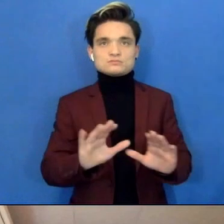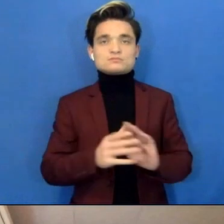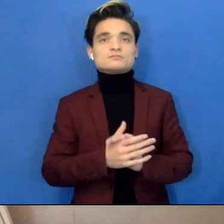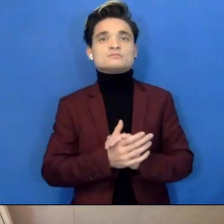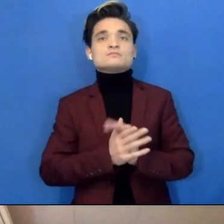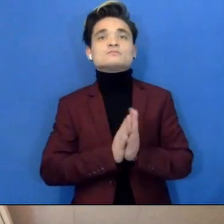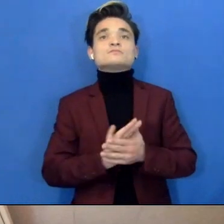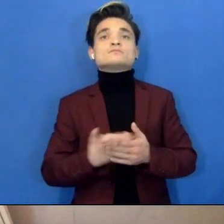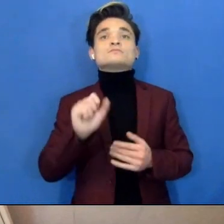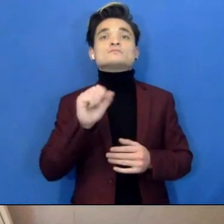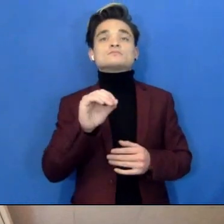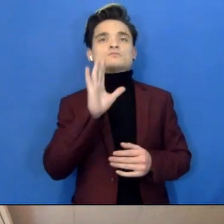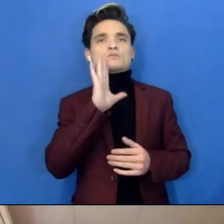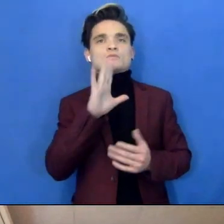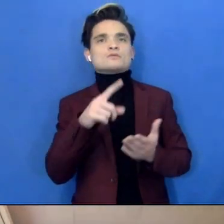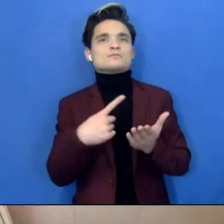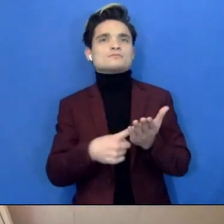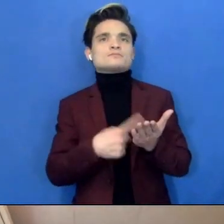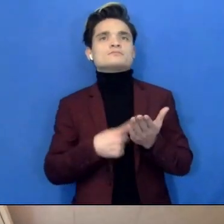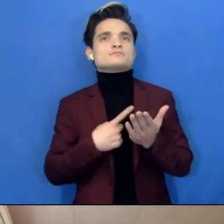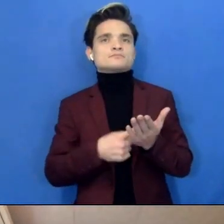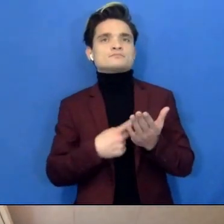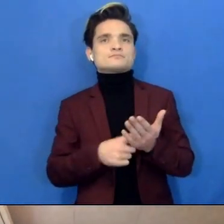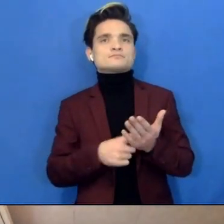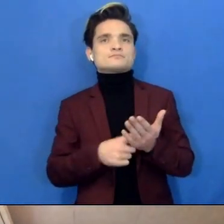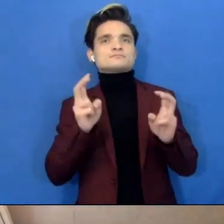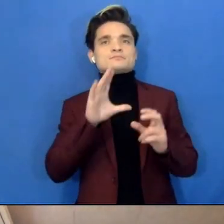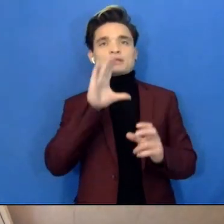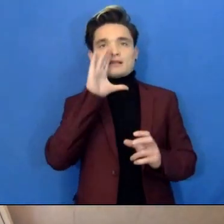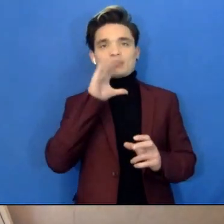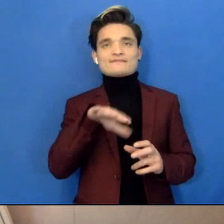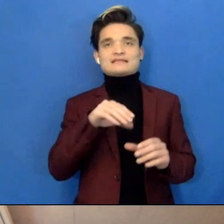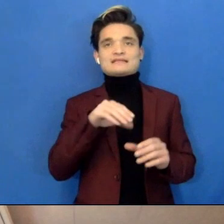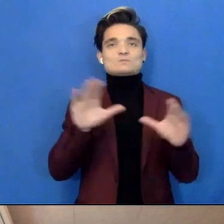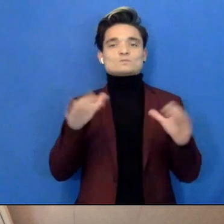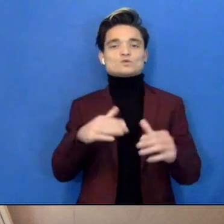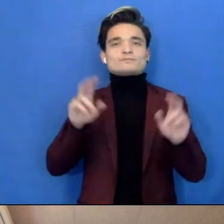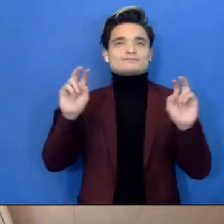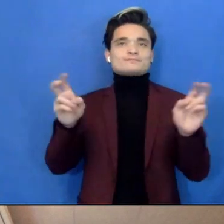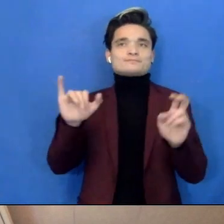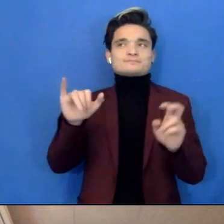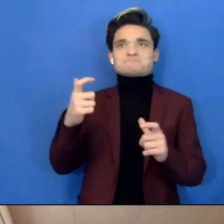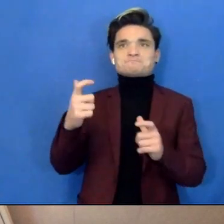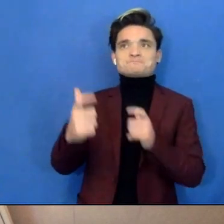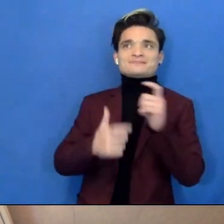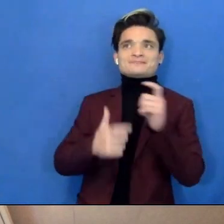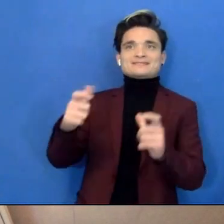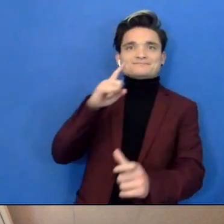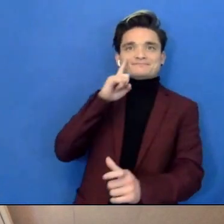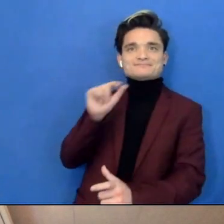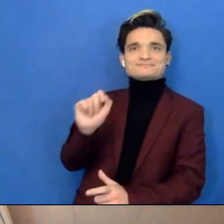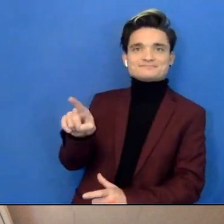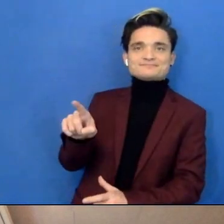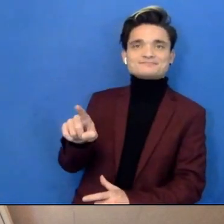because of course, guys, I at this point it's necessary. So, and I would like to address this question to